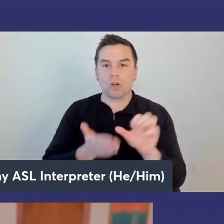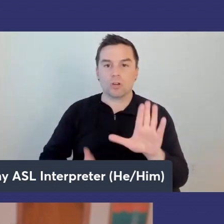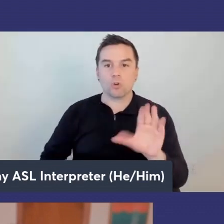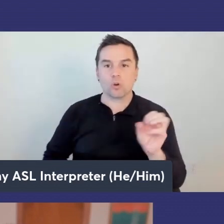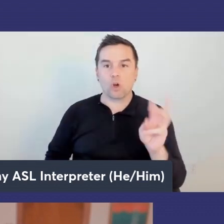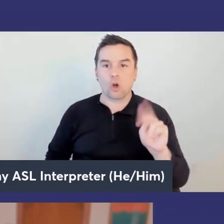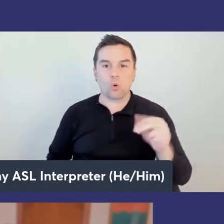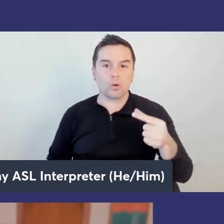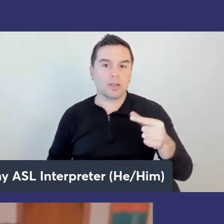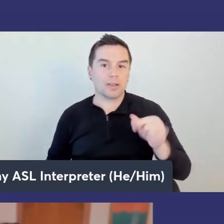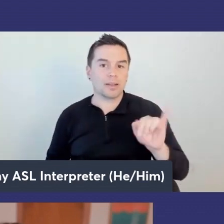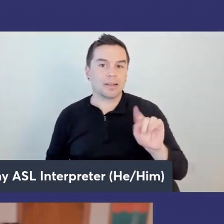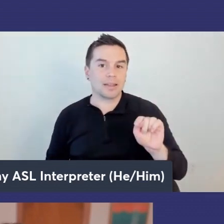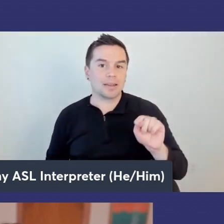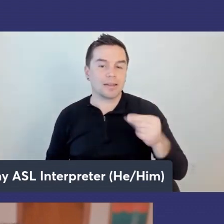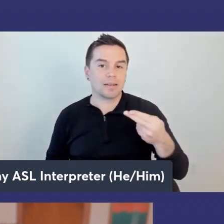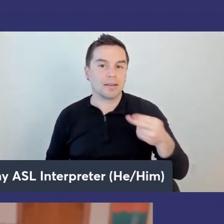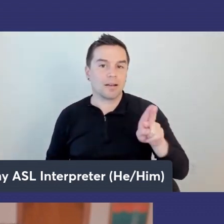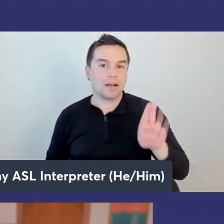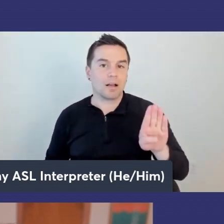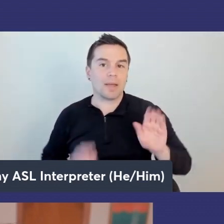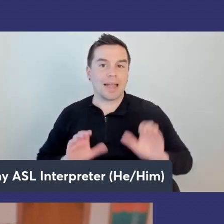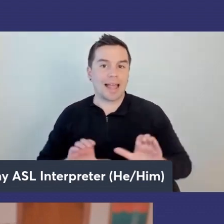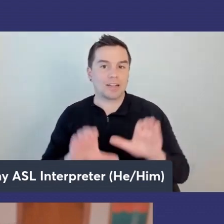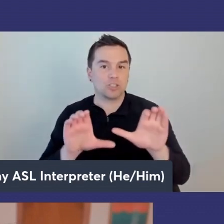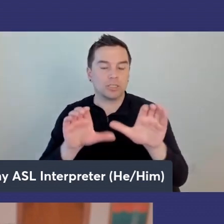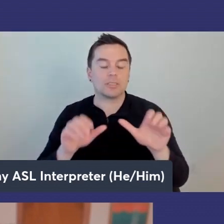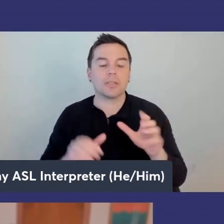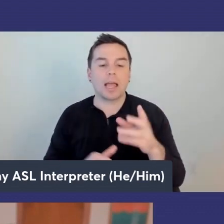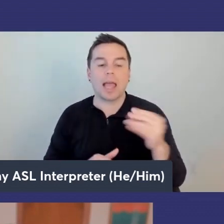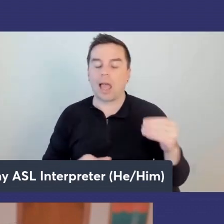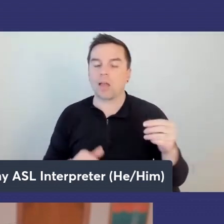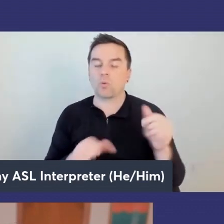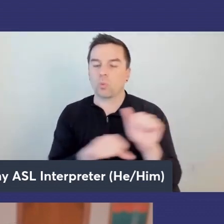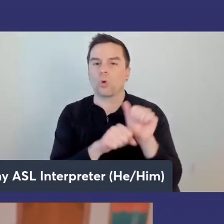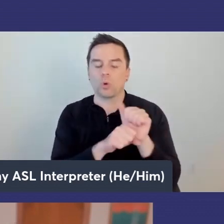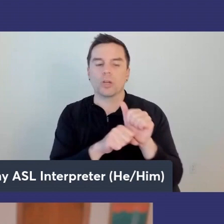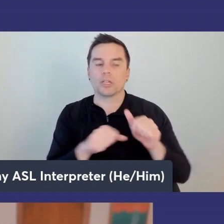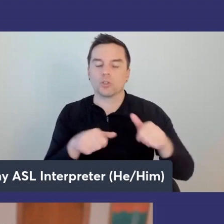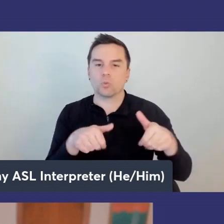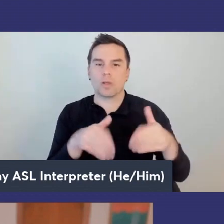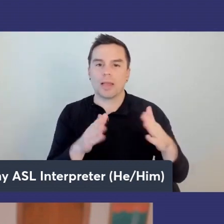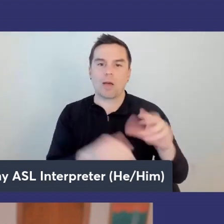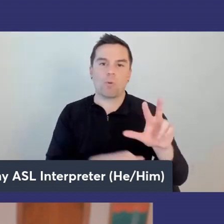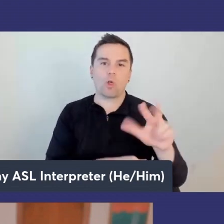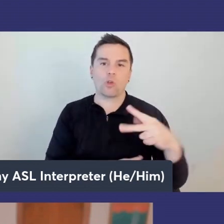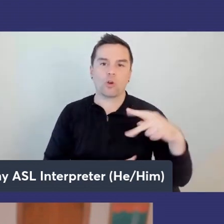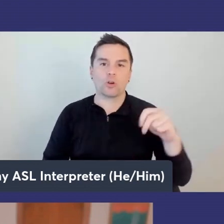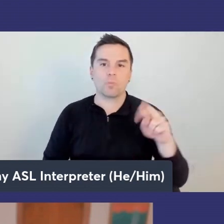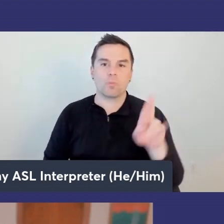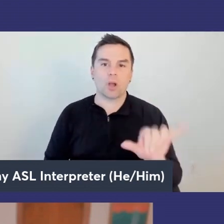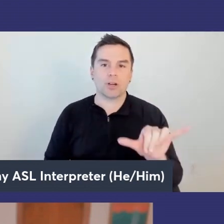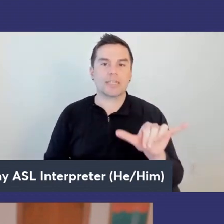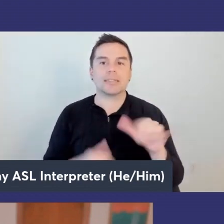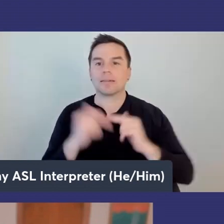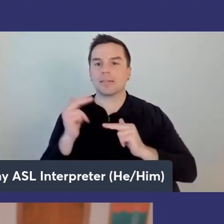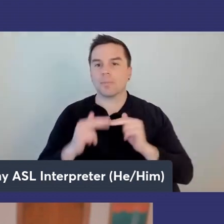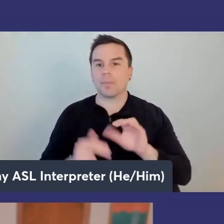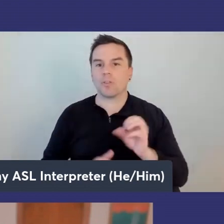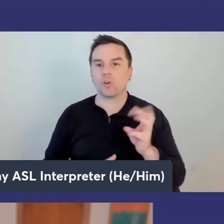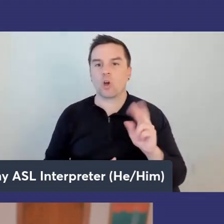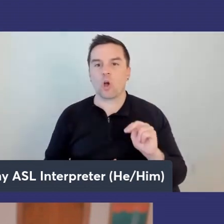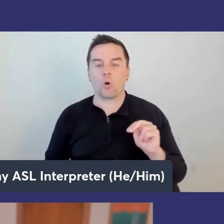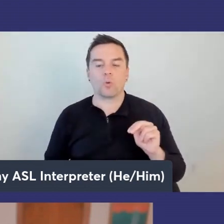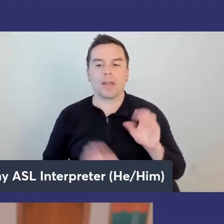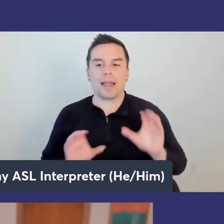And we're also working to allow third parties to build their own custom actions that then we would develop or we would